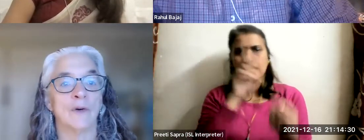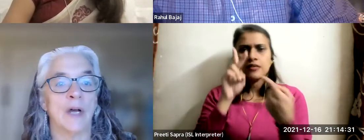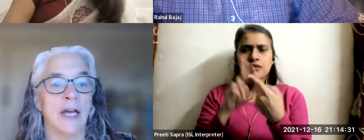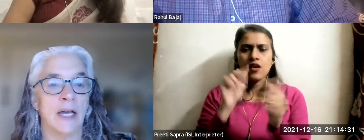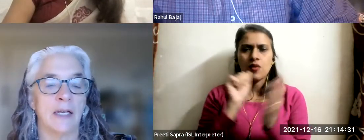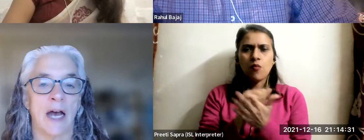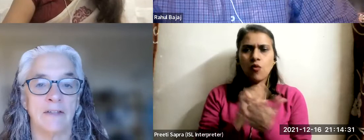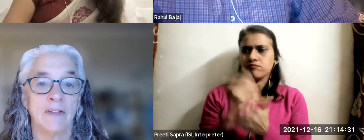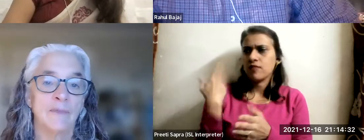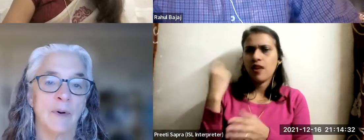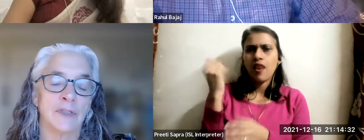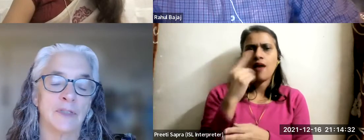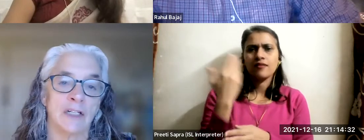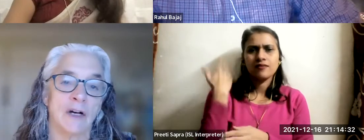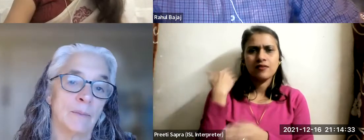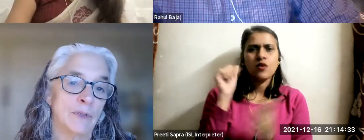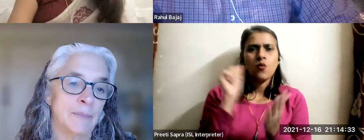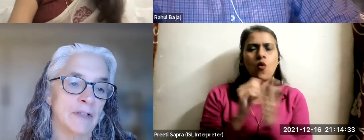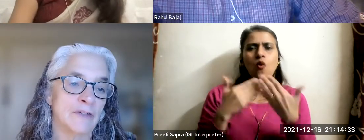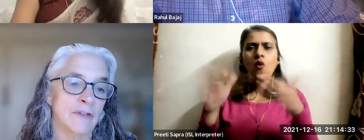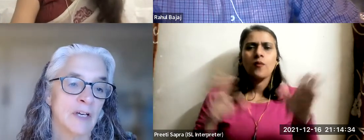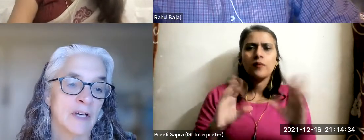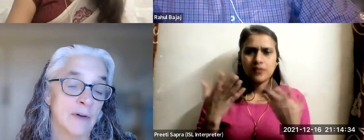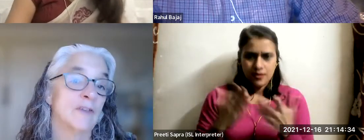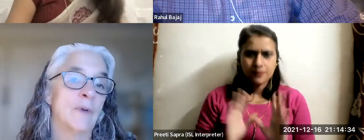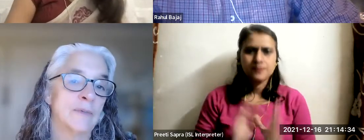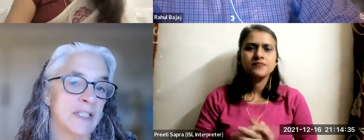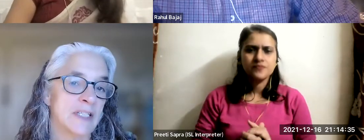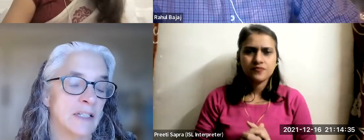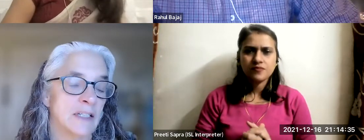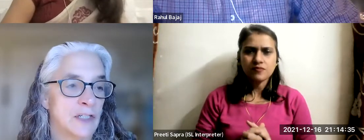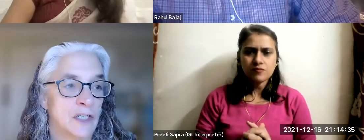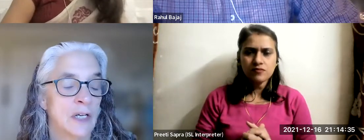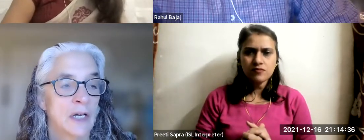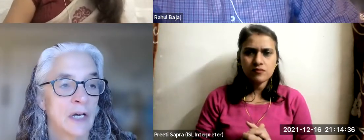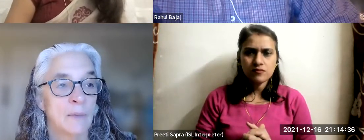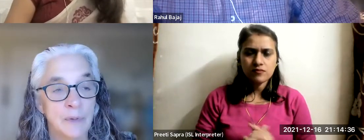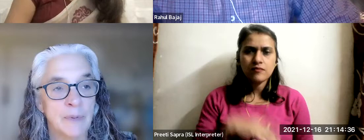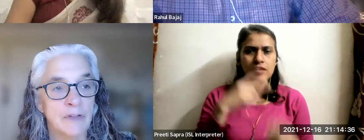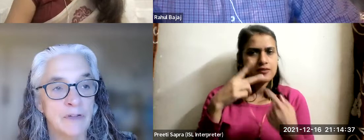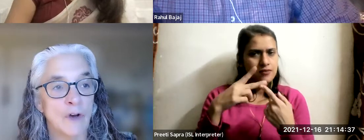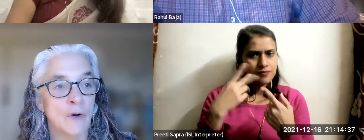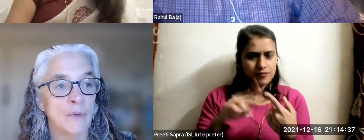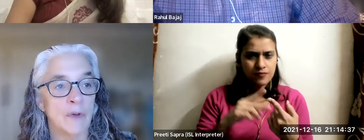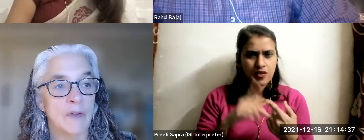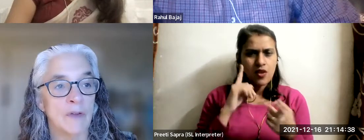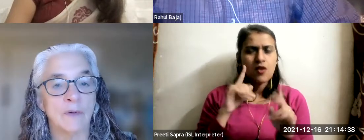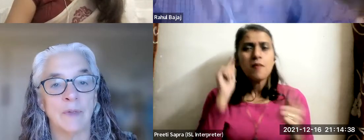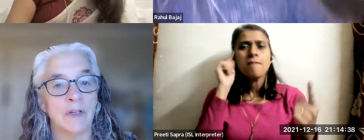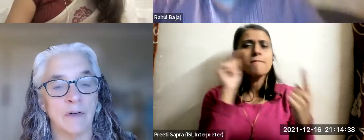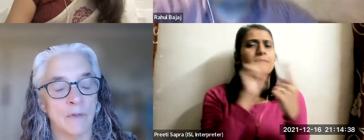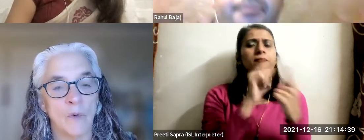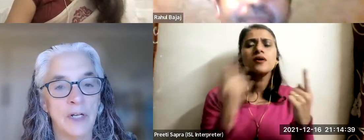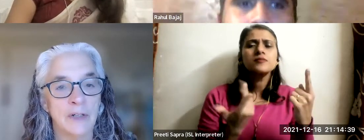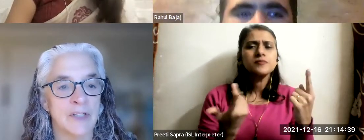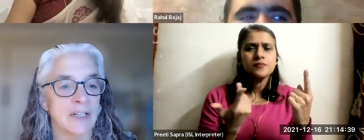months ago, and I self-published it on purpose. I self-published a second edition on purpose so that it would